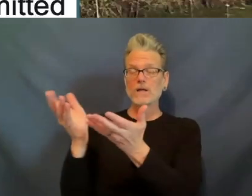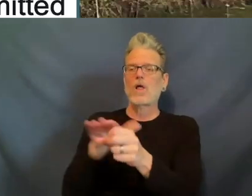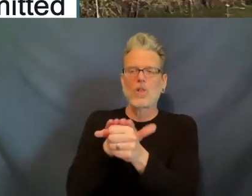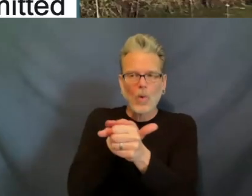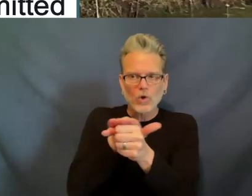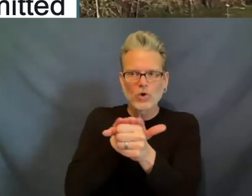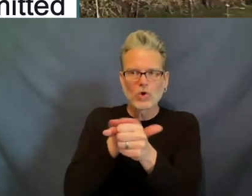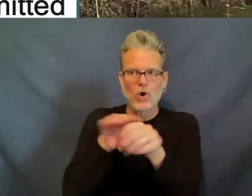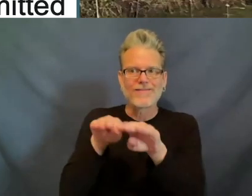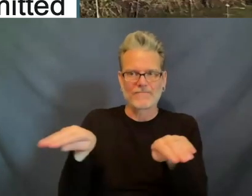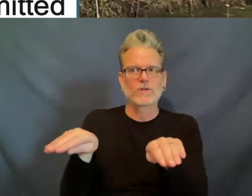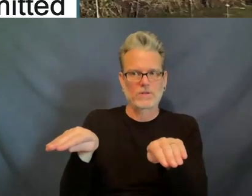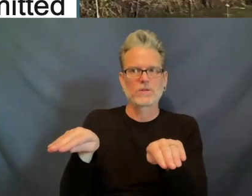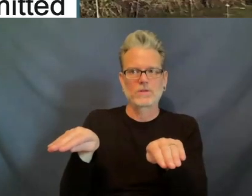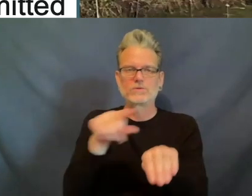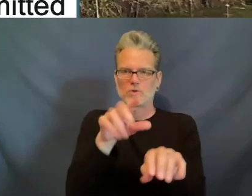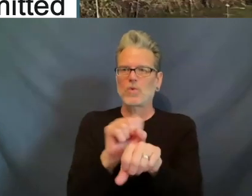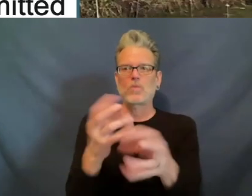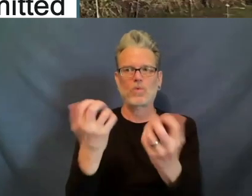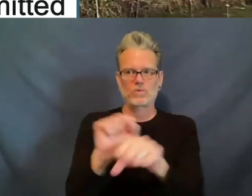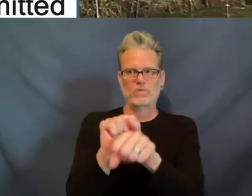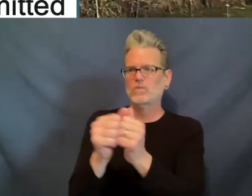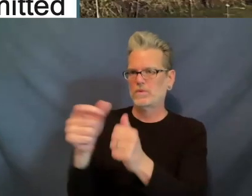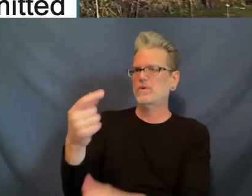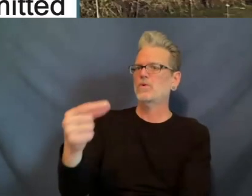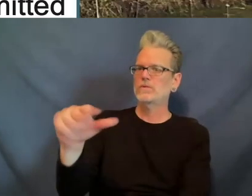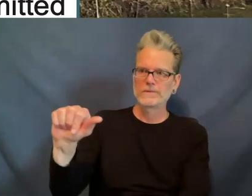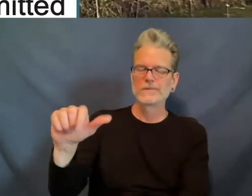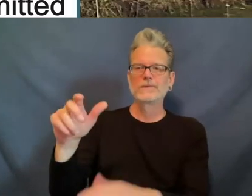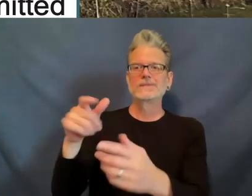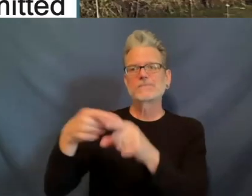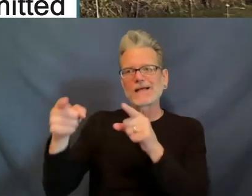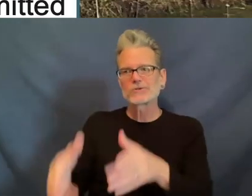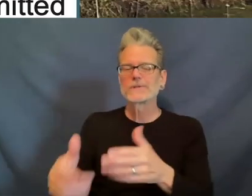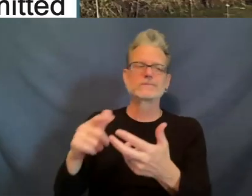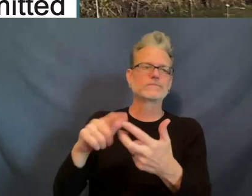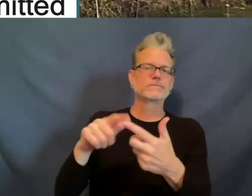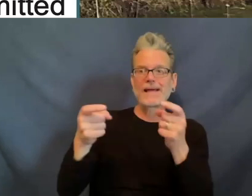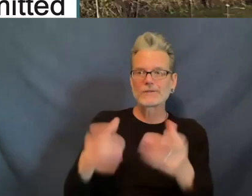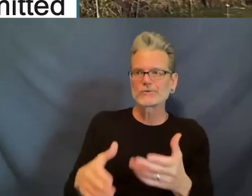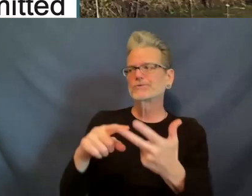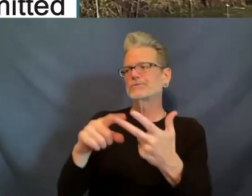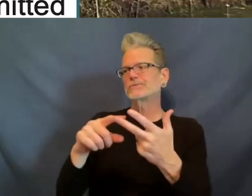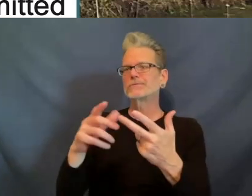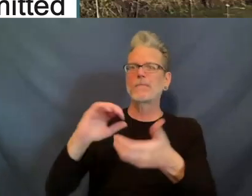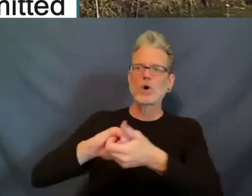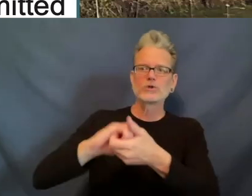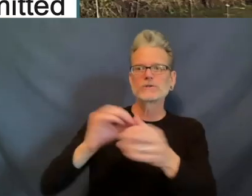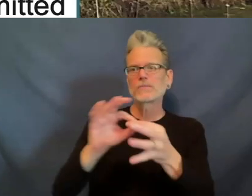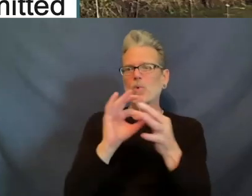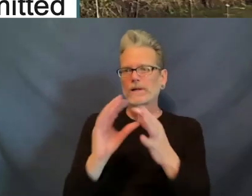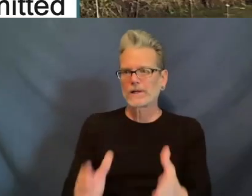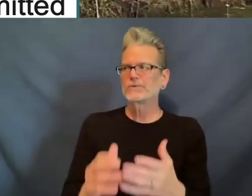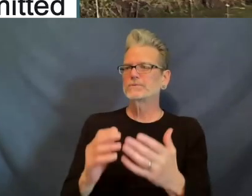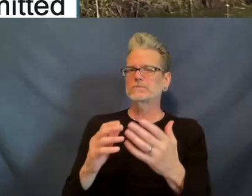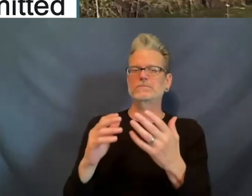grants management specialist, program managers, partnership coordinators, and all parties involved